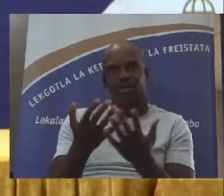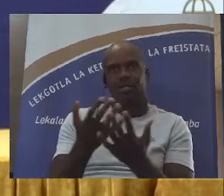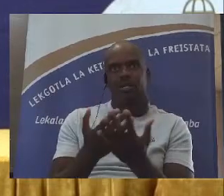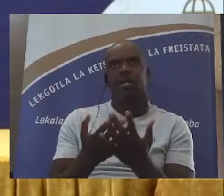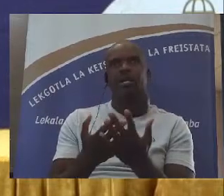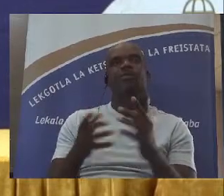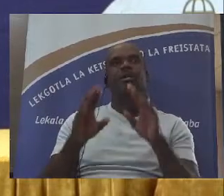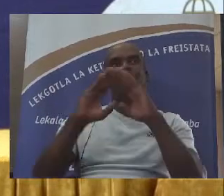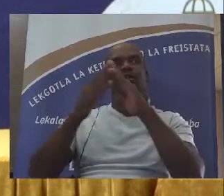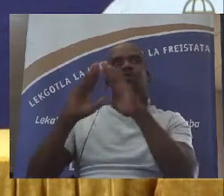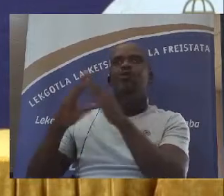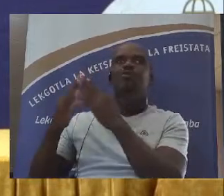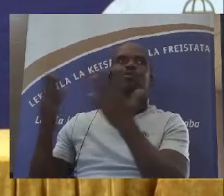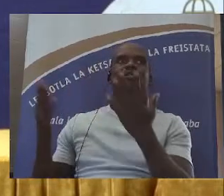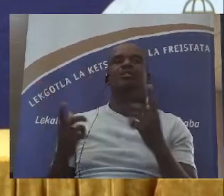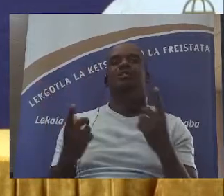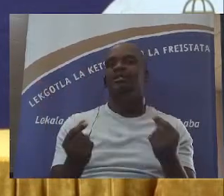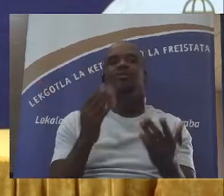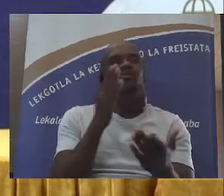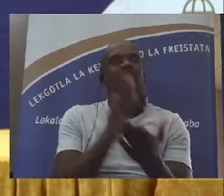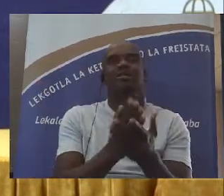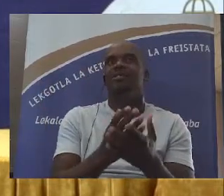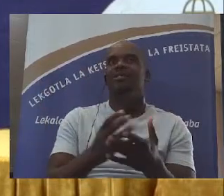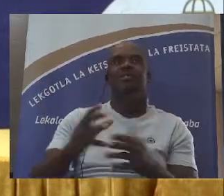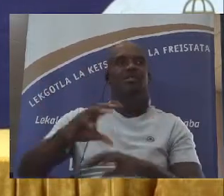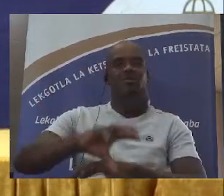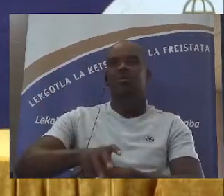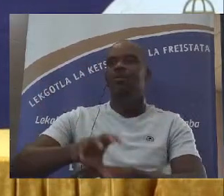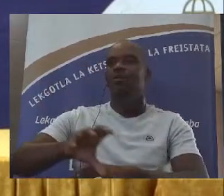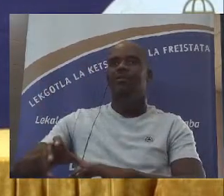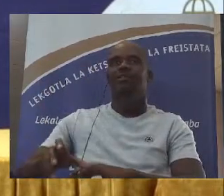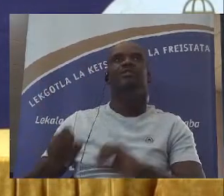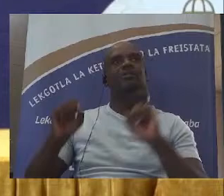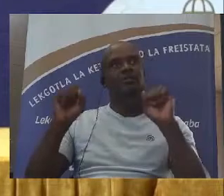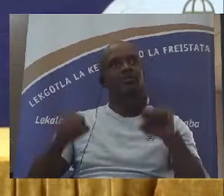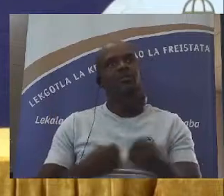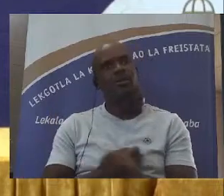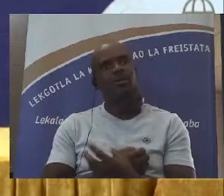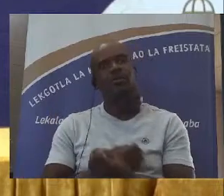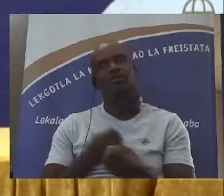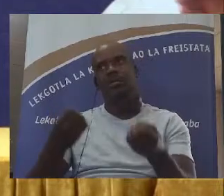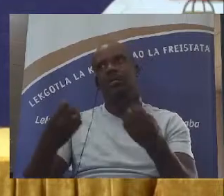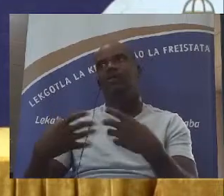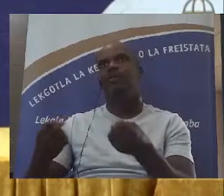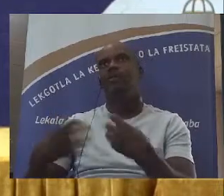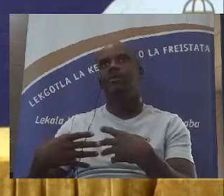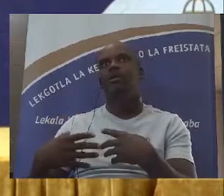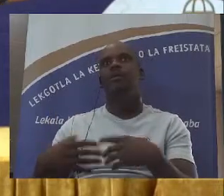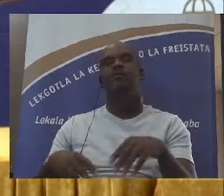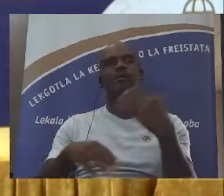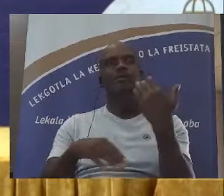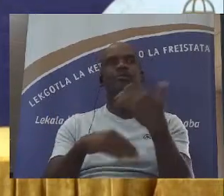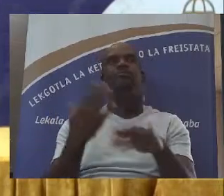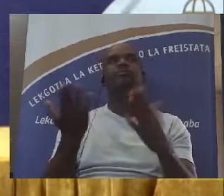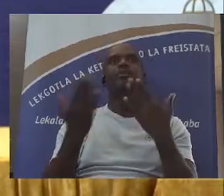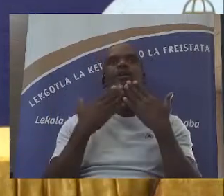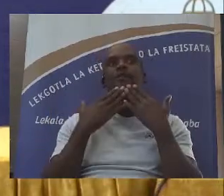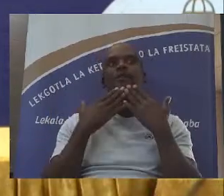provincial perspective, everybody is also satisfied with the provisions in the Act. I thank you.